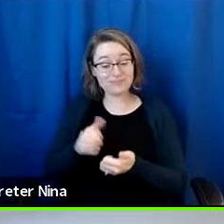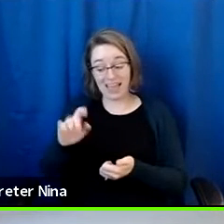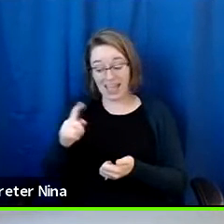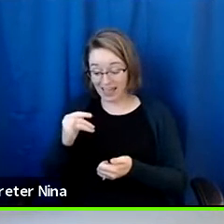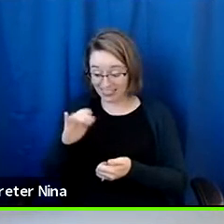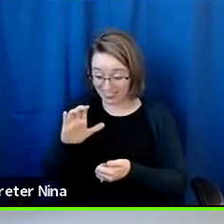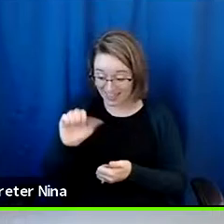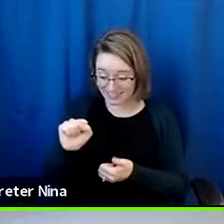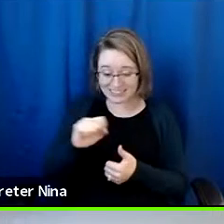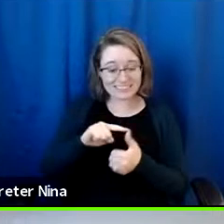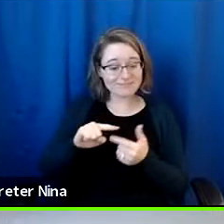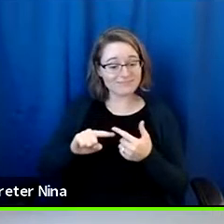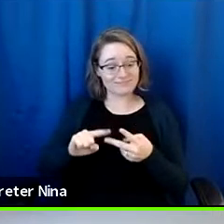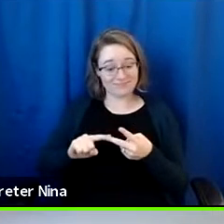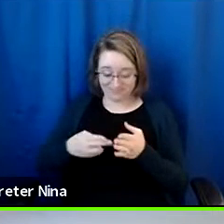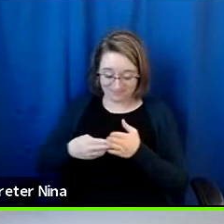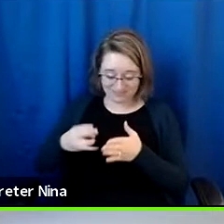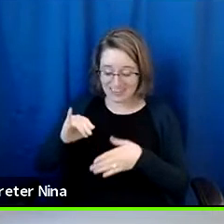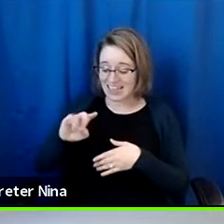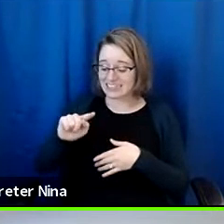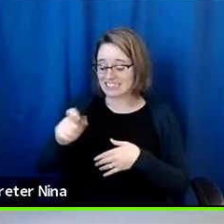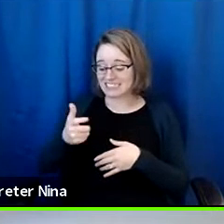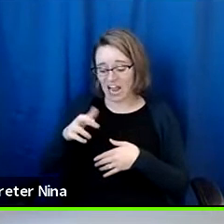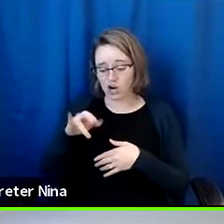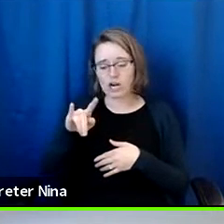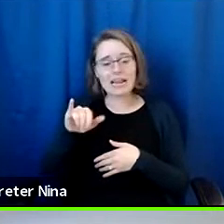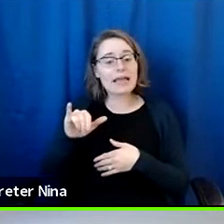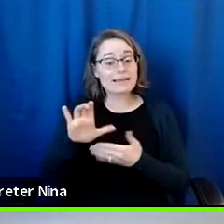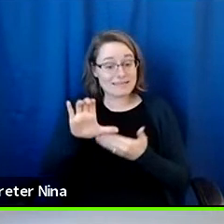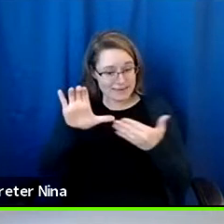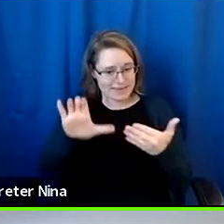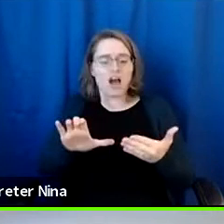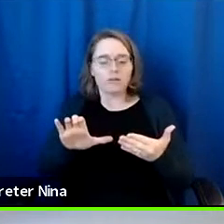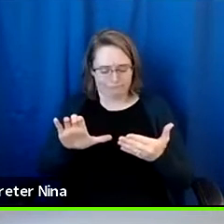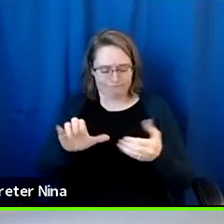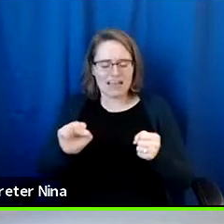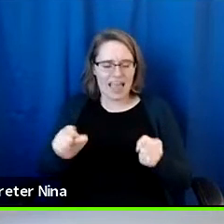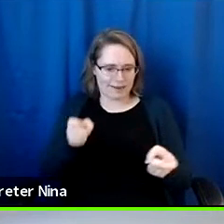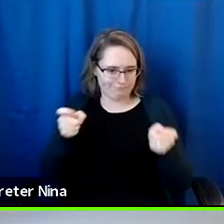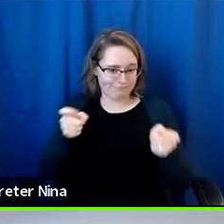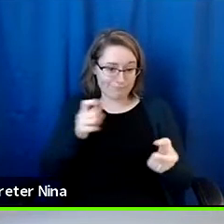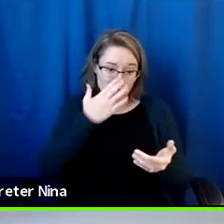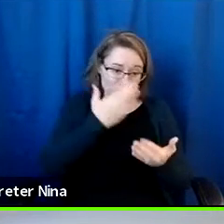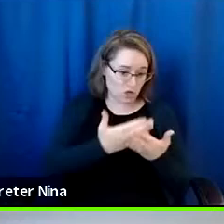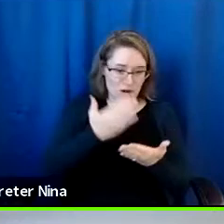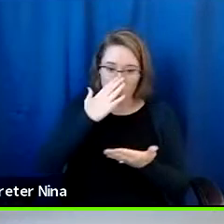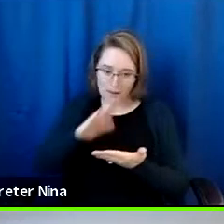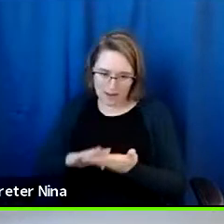and a sense of integrity, you'll be able to deal with the consequences, good or bad.